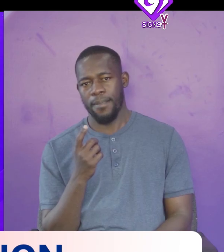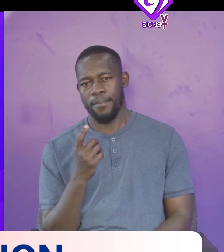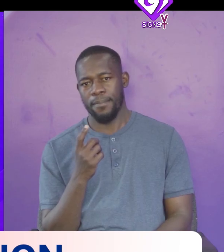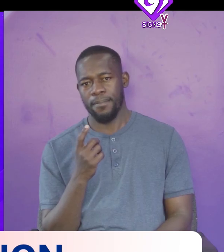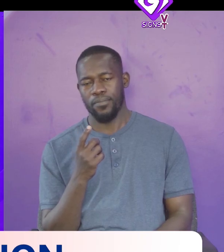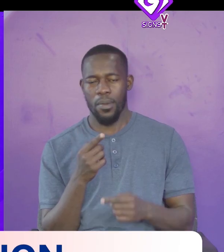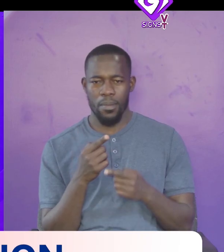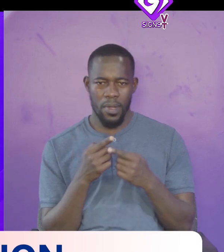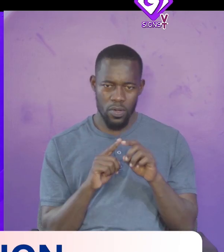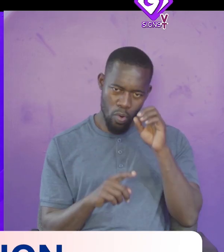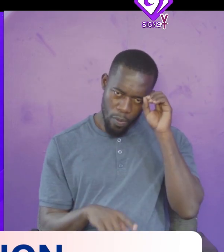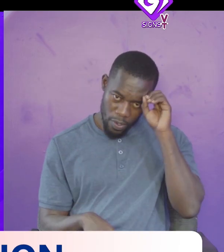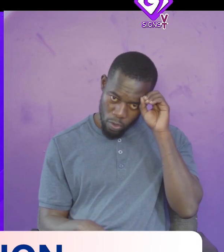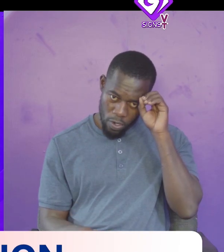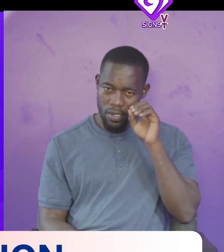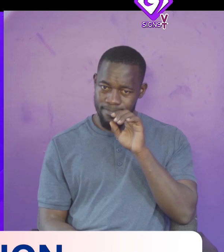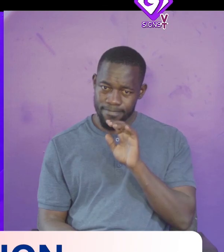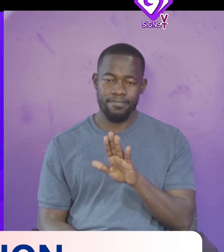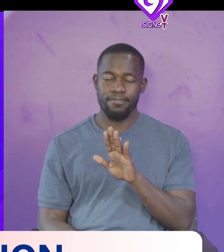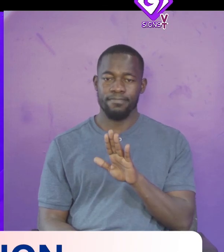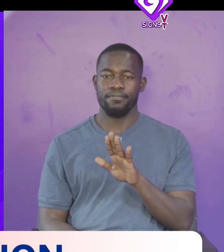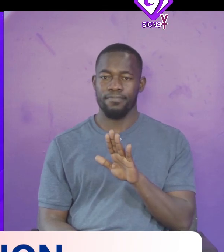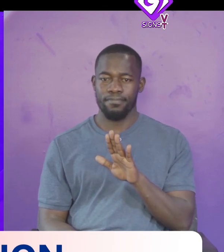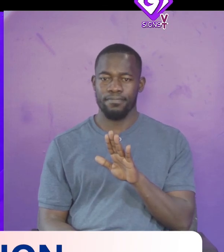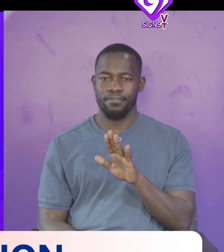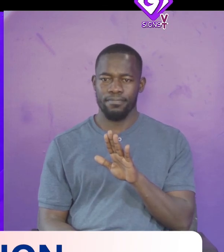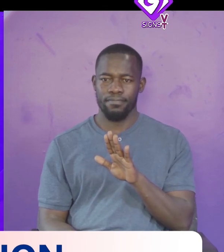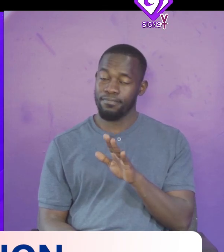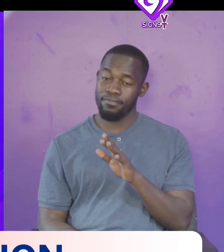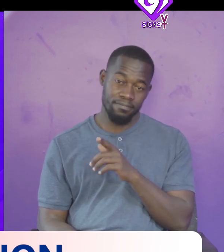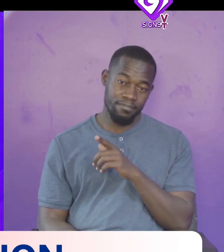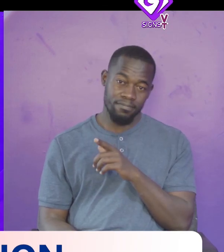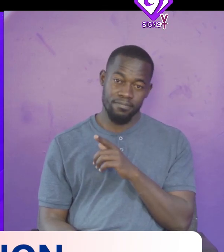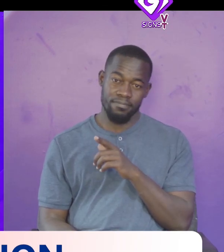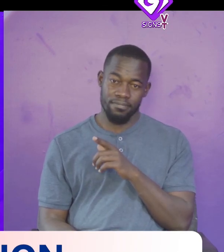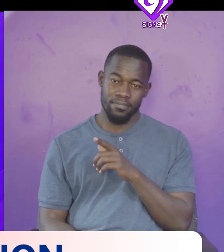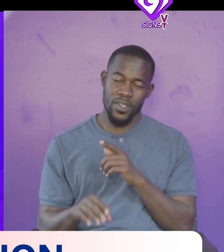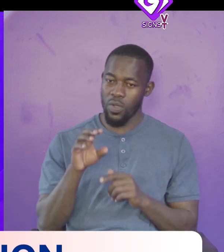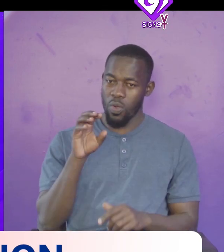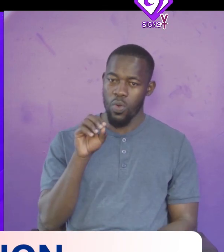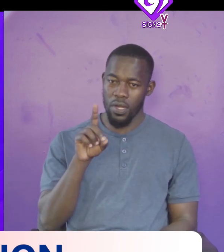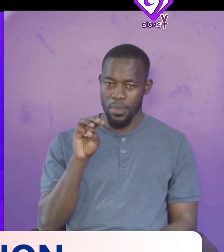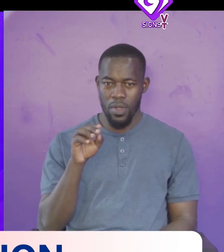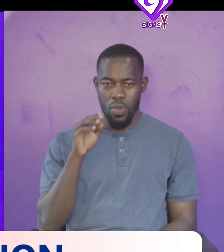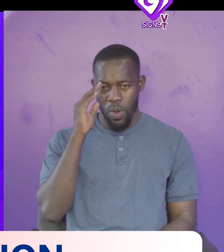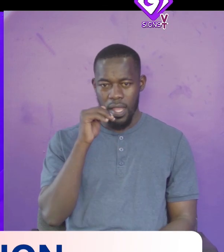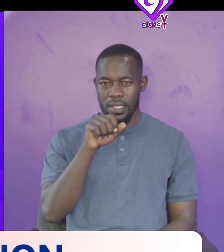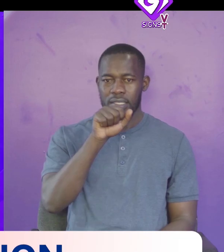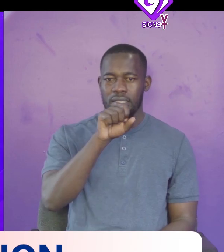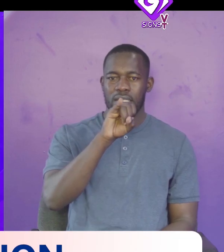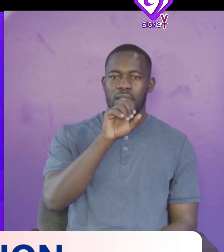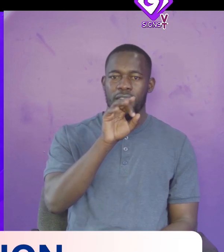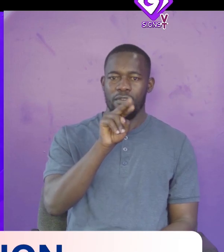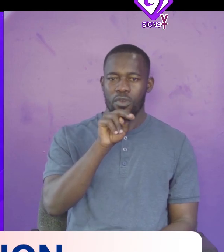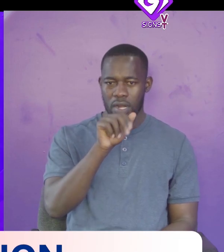your opinion that the BBG is in trouble here? Because Edwin Sifuna went there and he